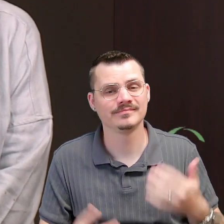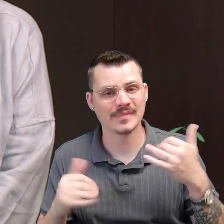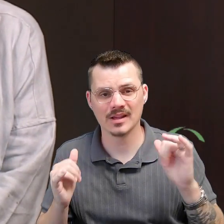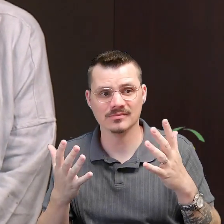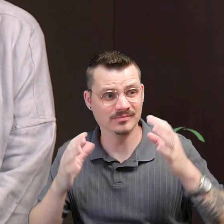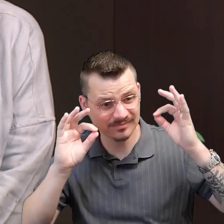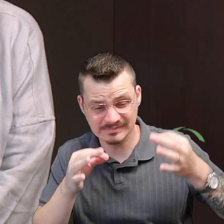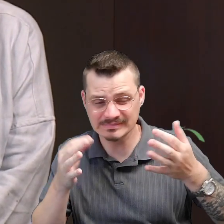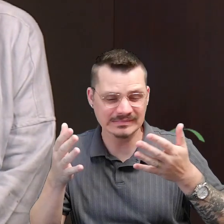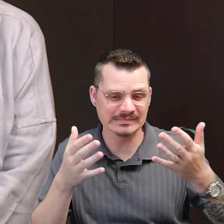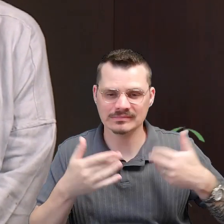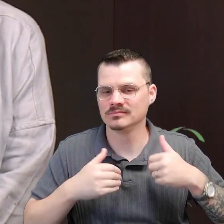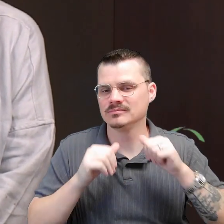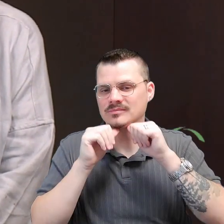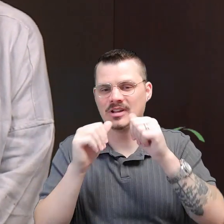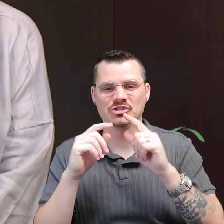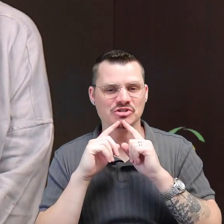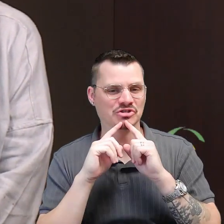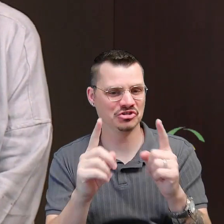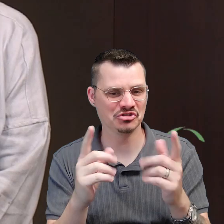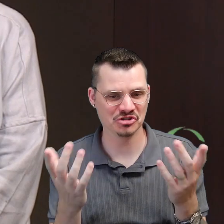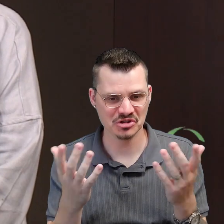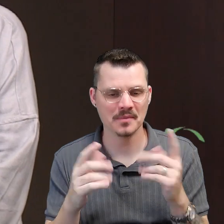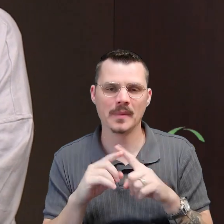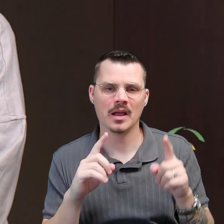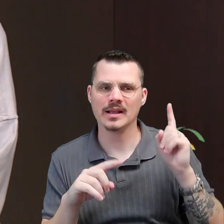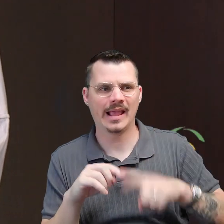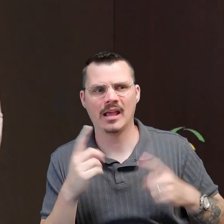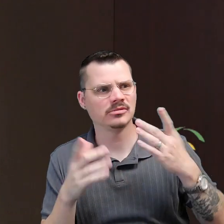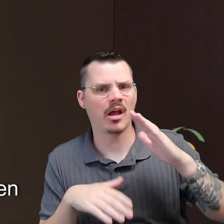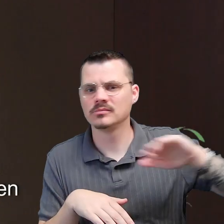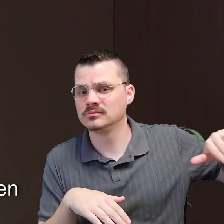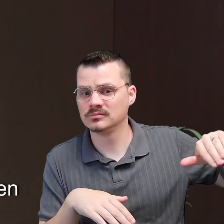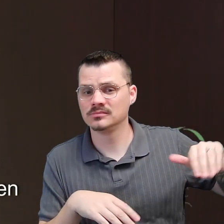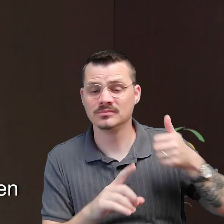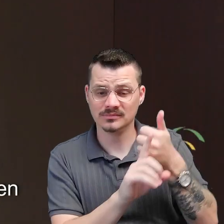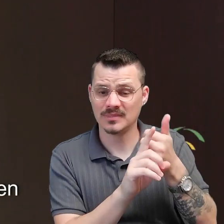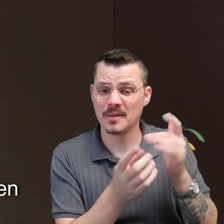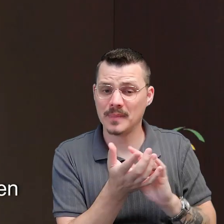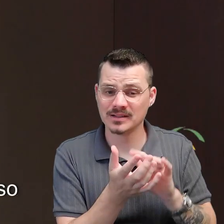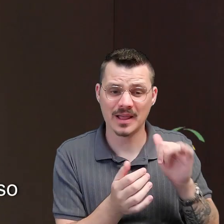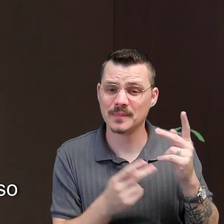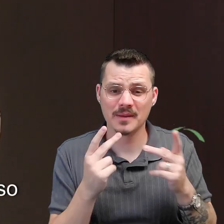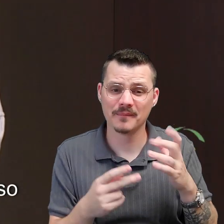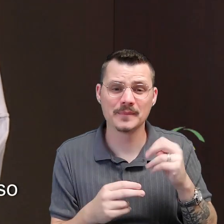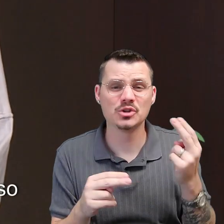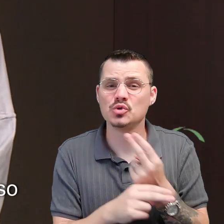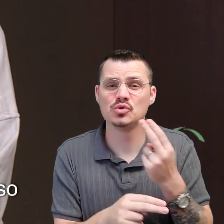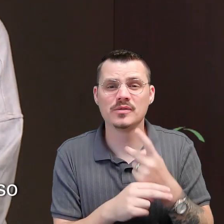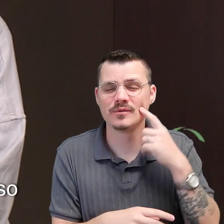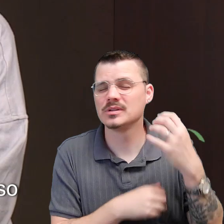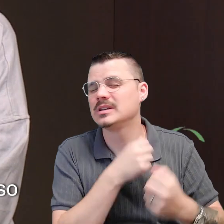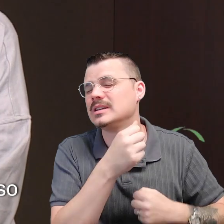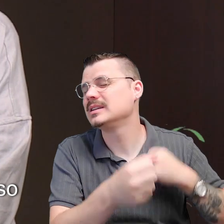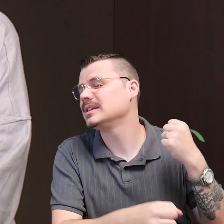Still, the jury's out. We're not entirely sure yet, but can't rule it out. It's a medicine that people have been cultivating and using